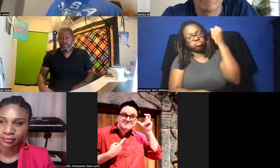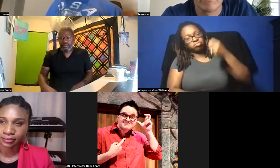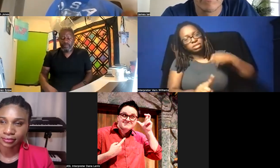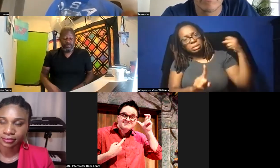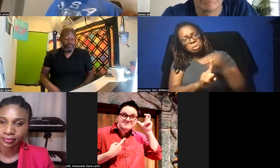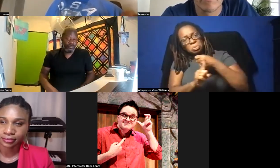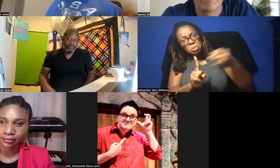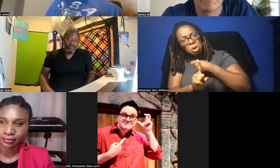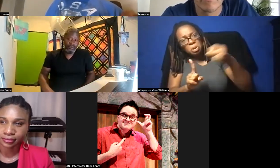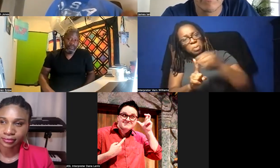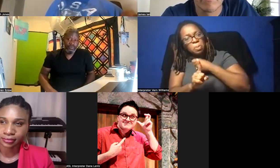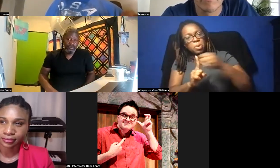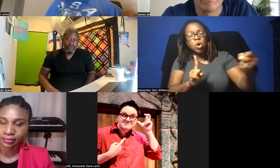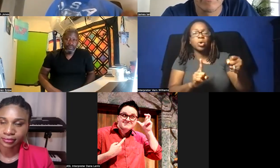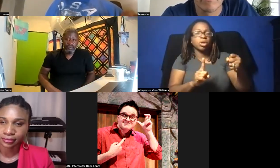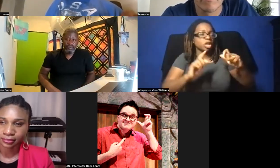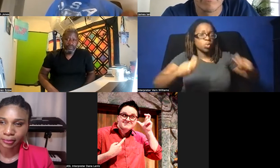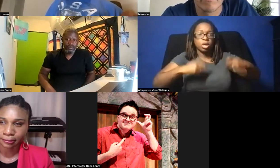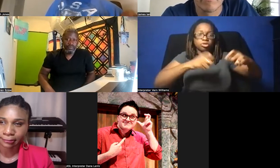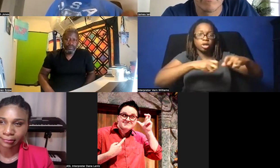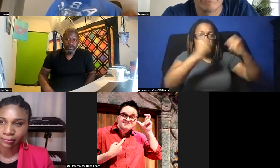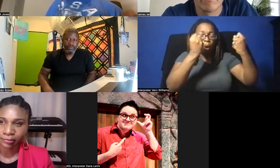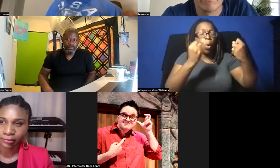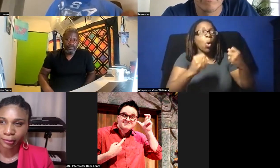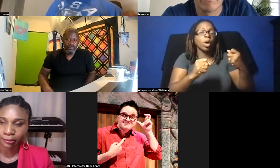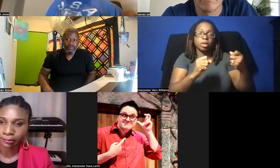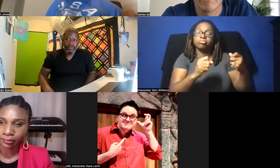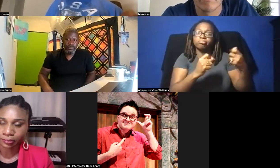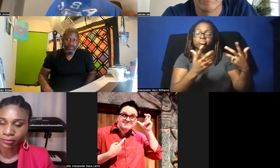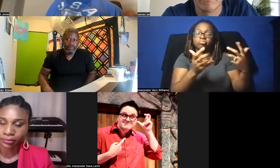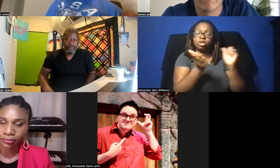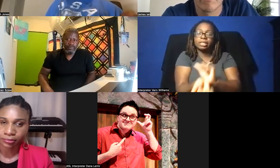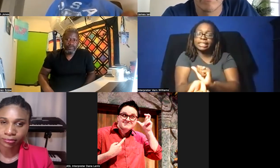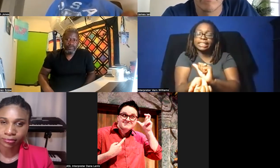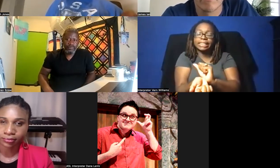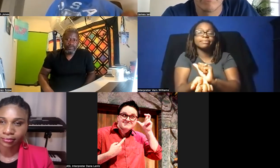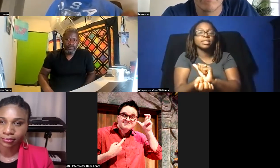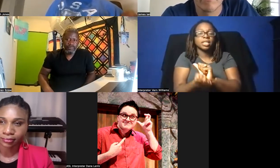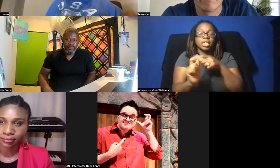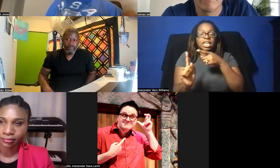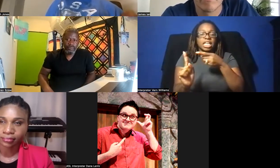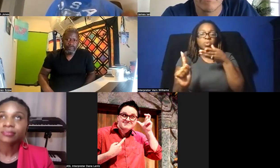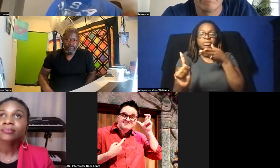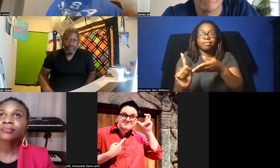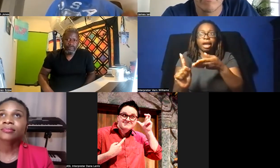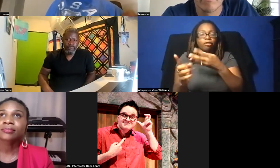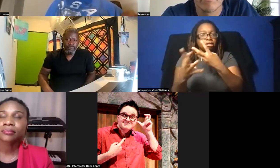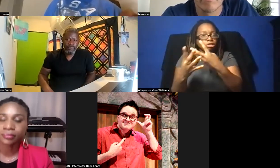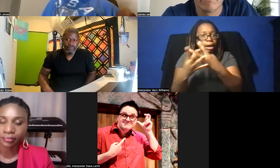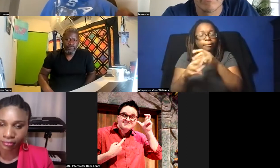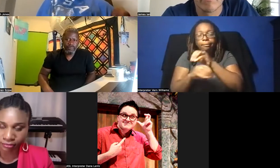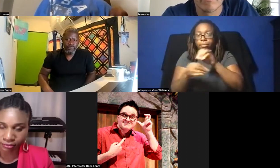times, broke his whole wheelchair, and arrested him. And he was in jail and he didn't have any medical